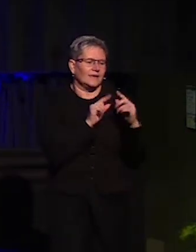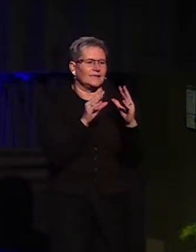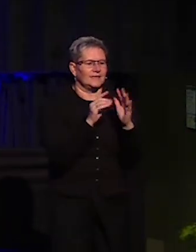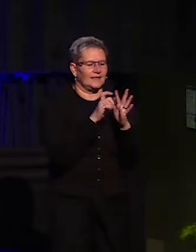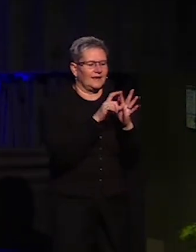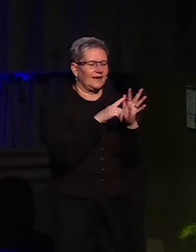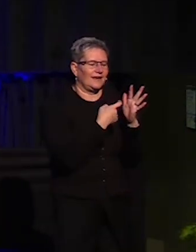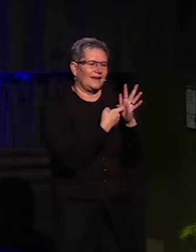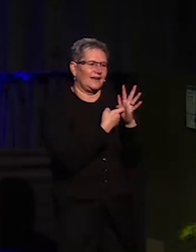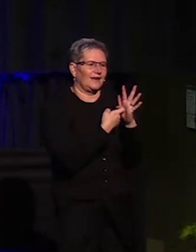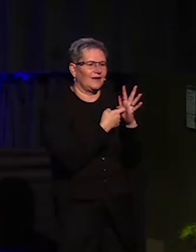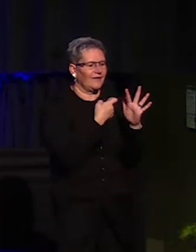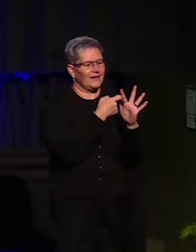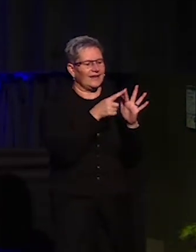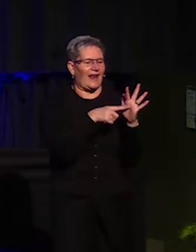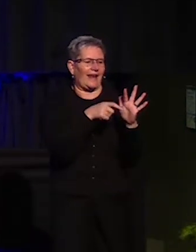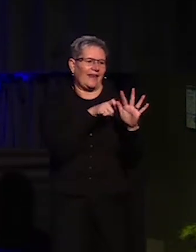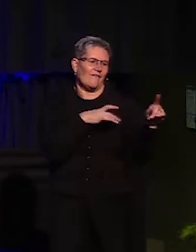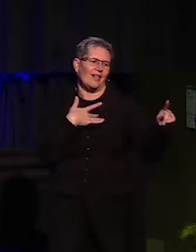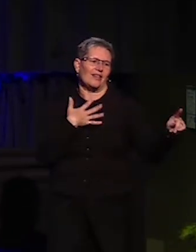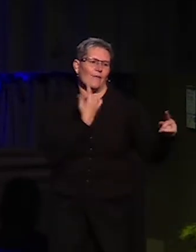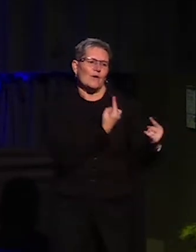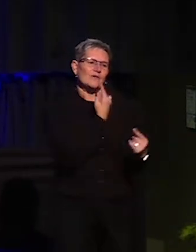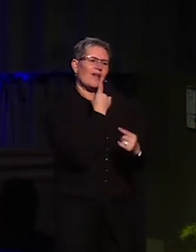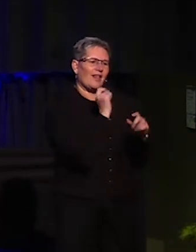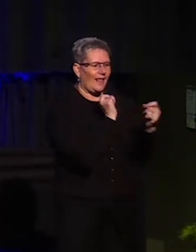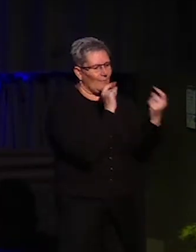went, "Ooh, someone wrote that to me."